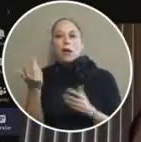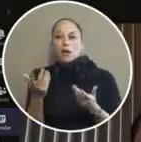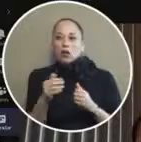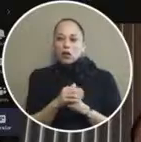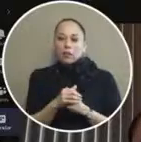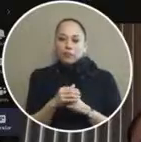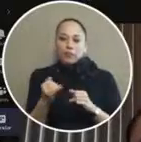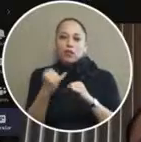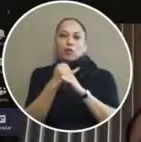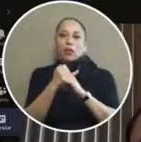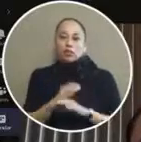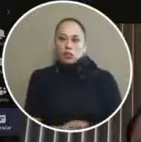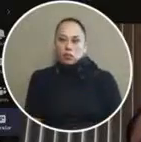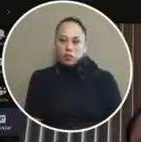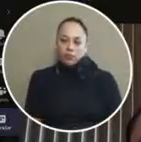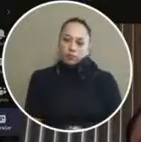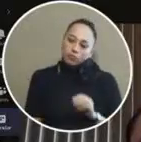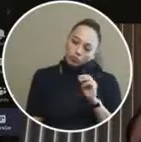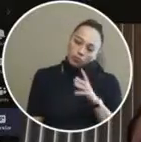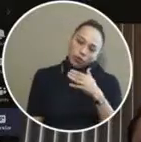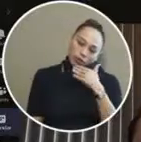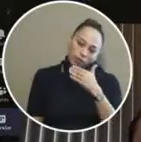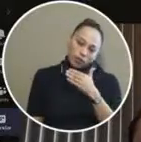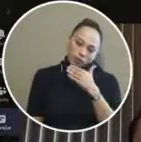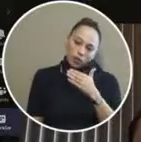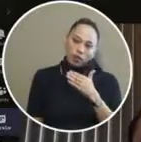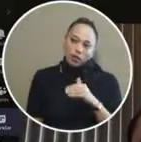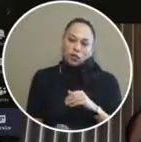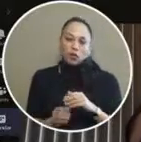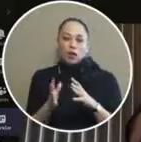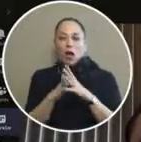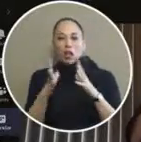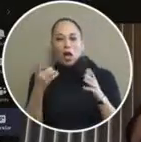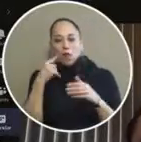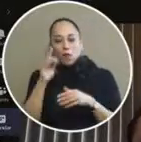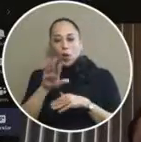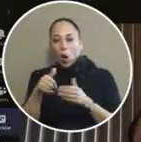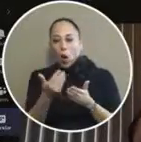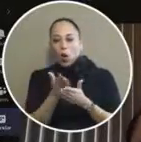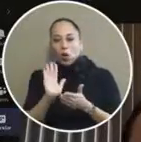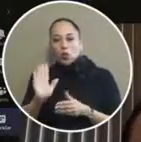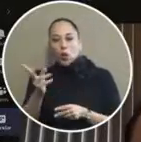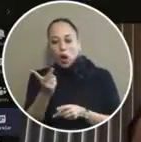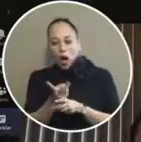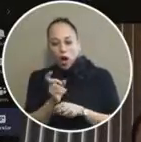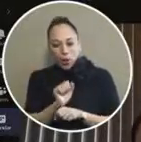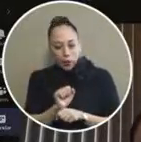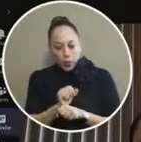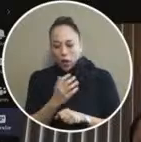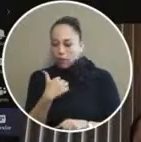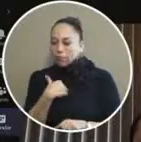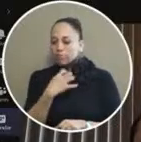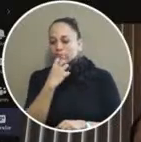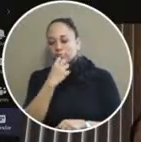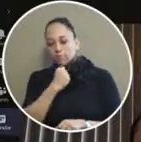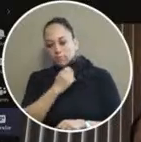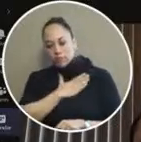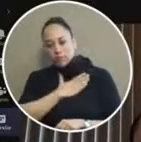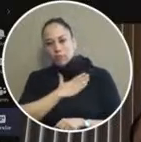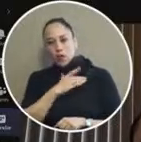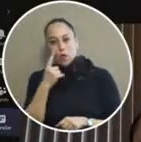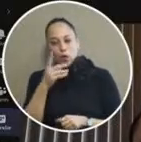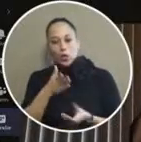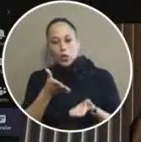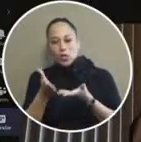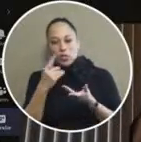interventions. Okay, thank you. Thank you, Dr. O, so much for all your hard work. We really appreciate your service to